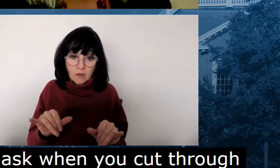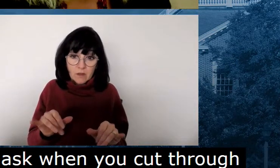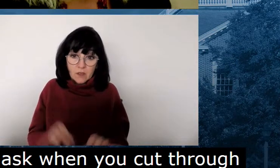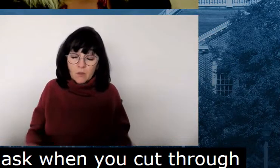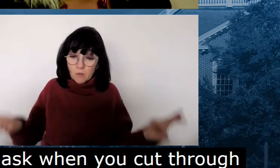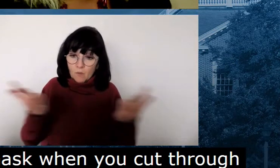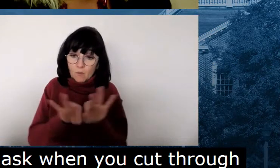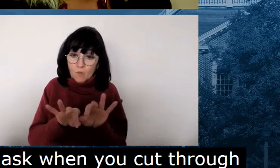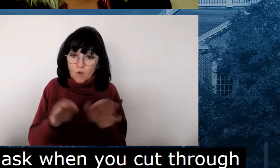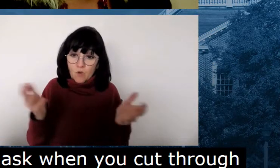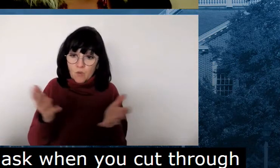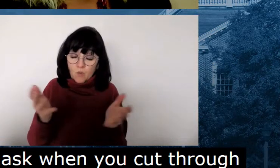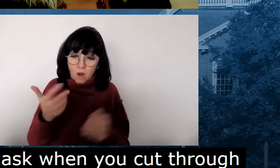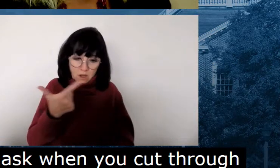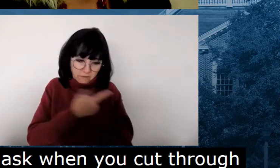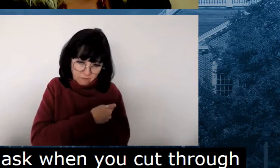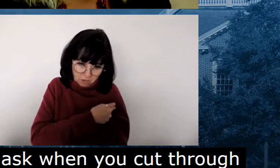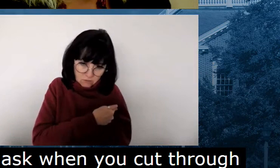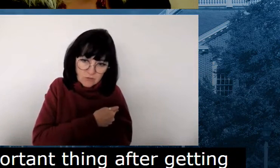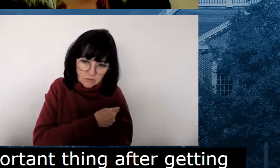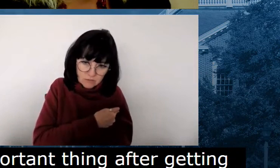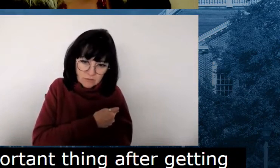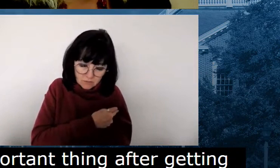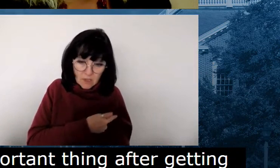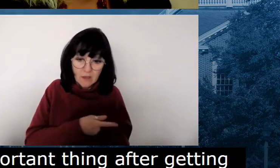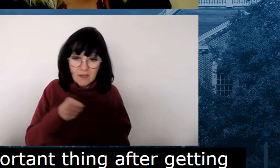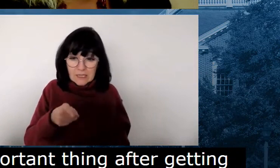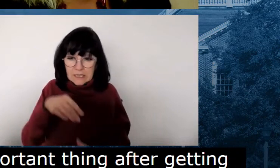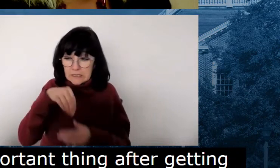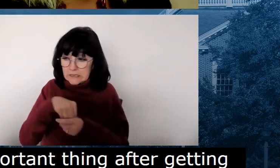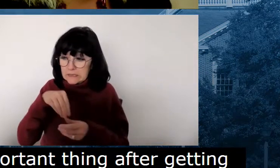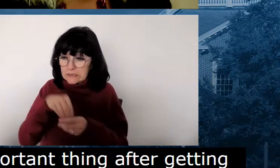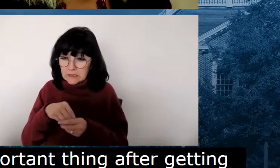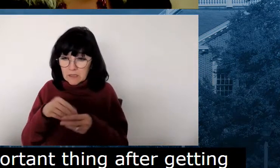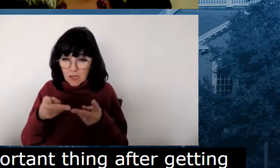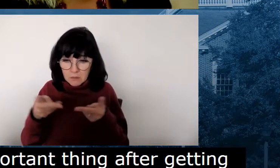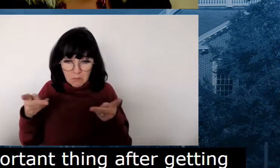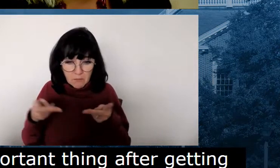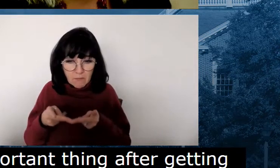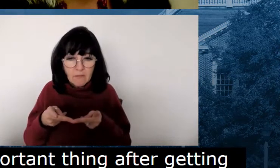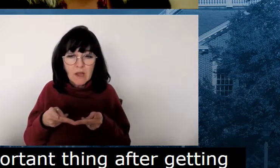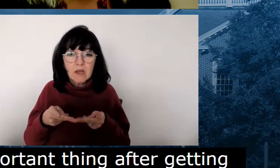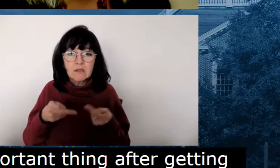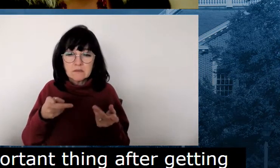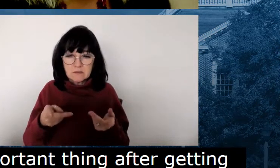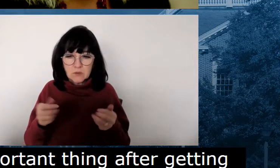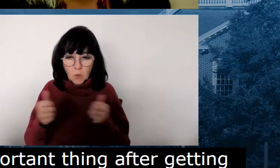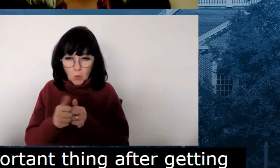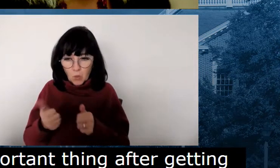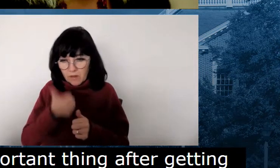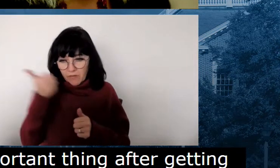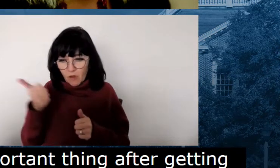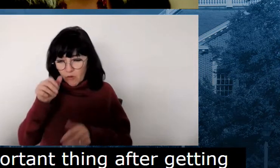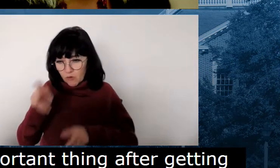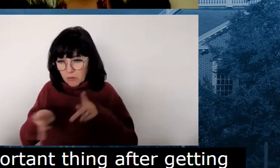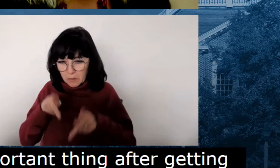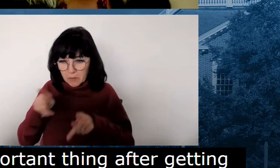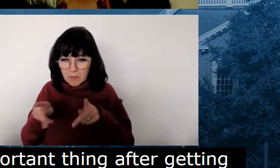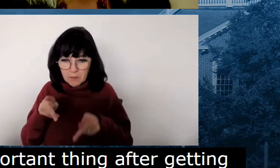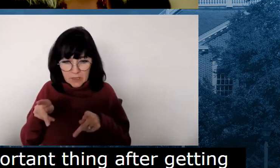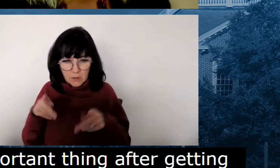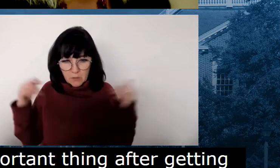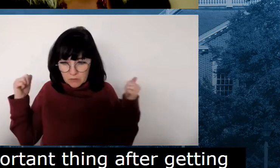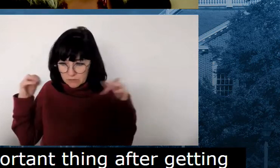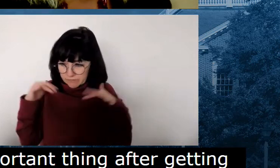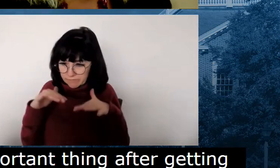a mask when you're indoors and in close quarters with others. Be cognizant of the fact that we